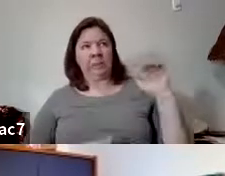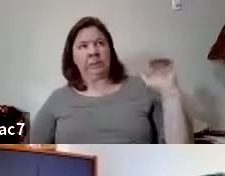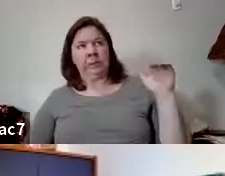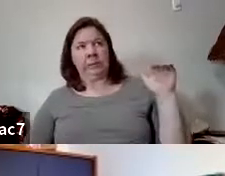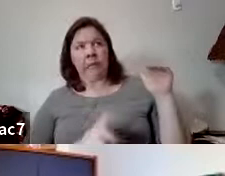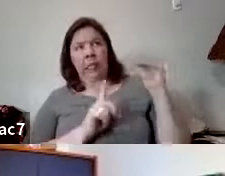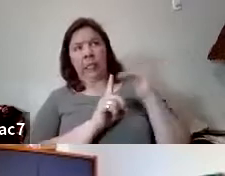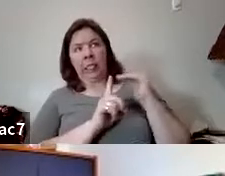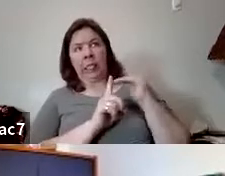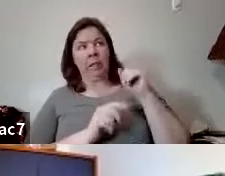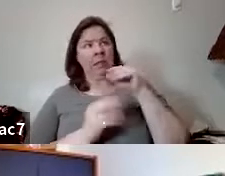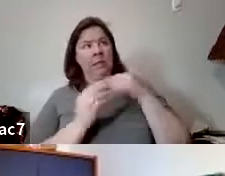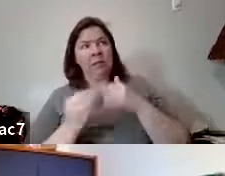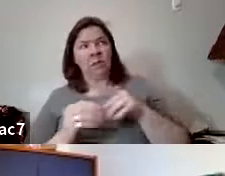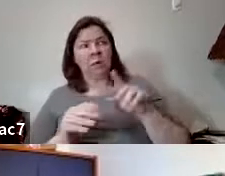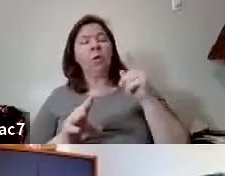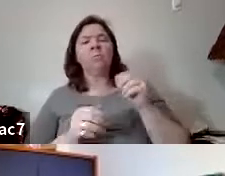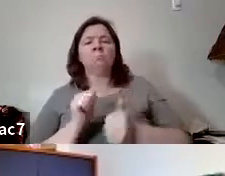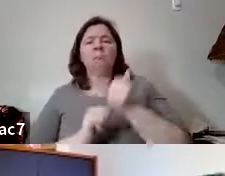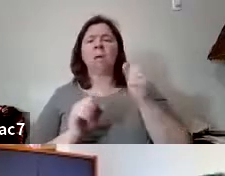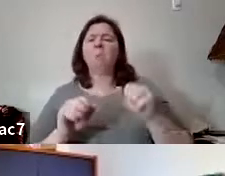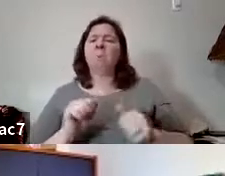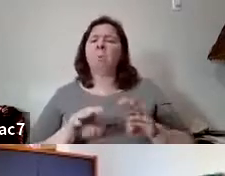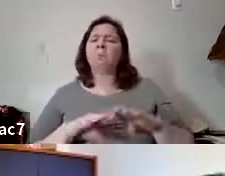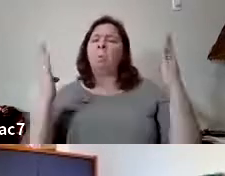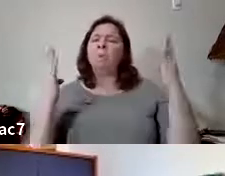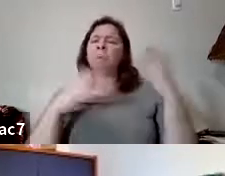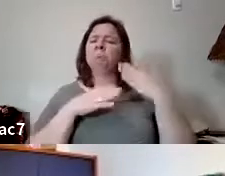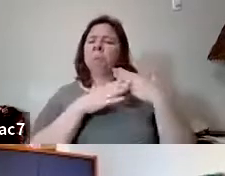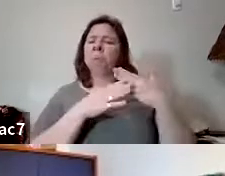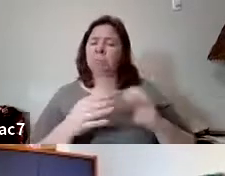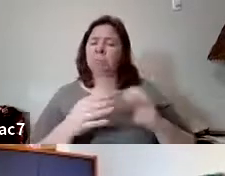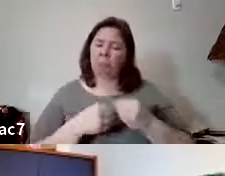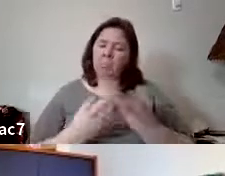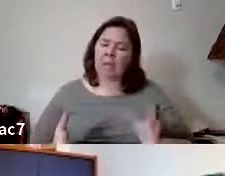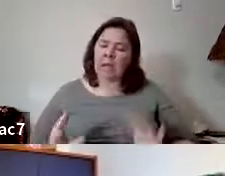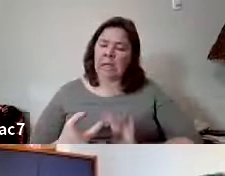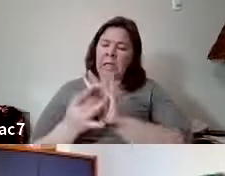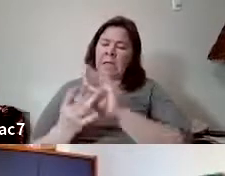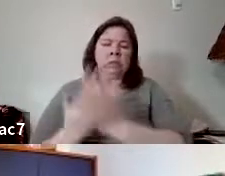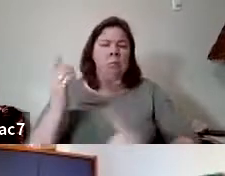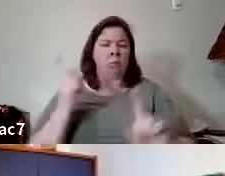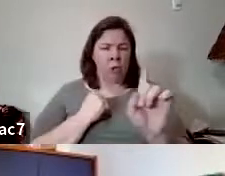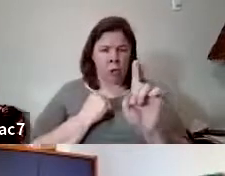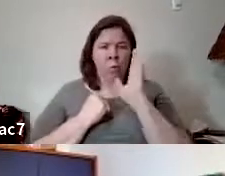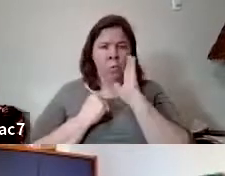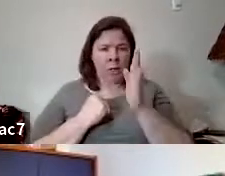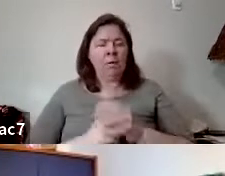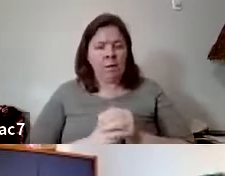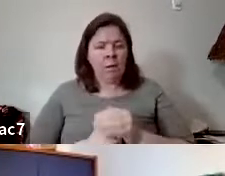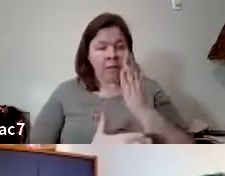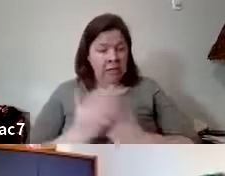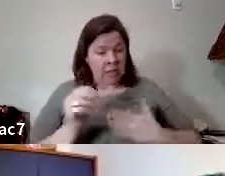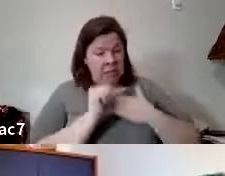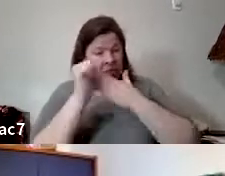leaders who are very open and they'll provide the connection somewhere to connect. Yes, some leaders